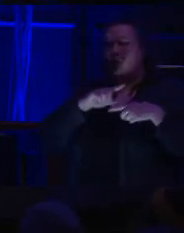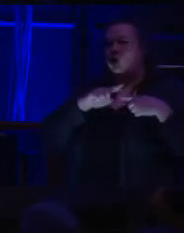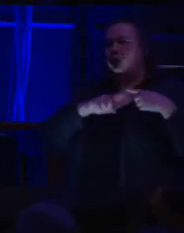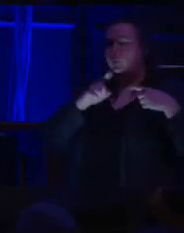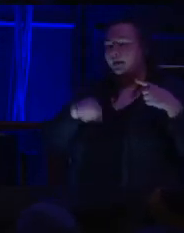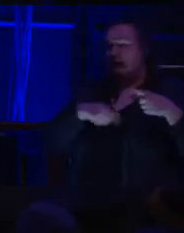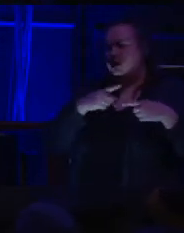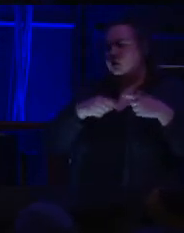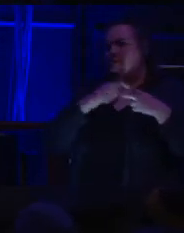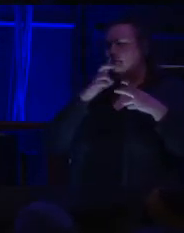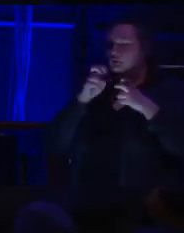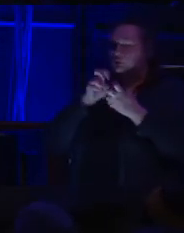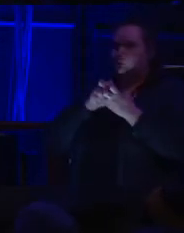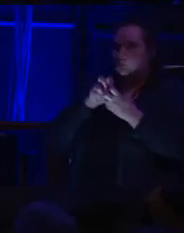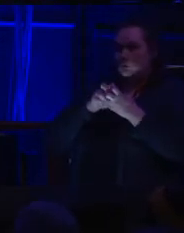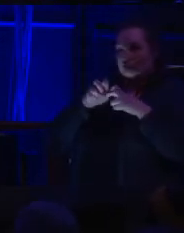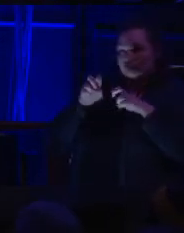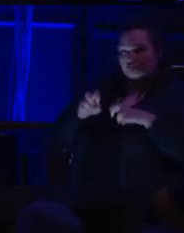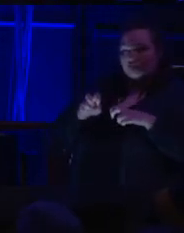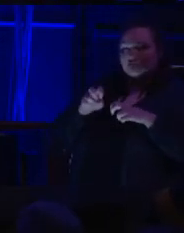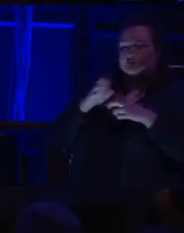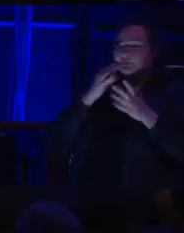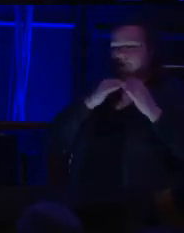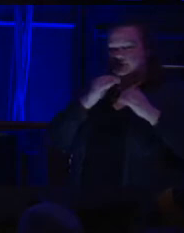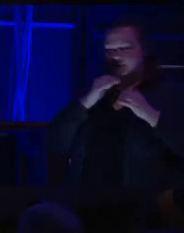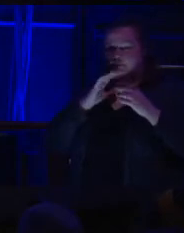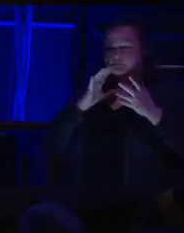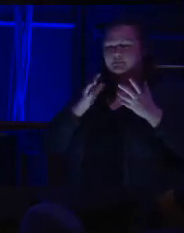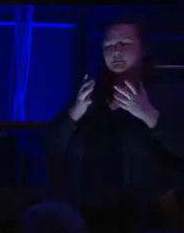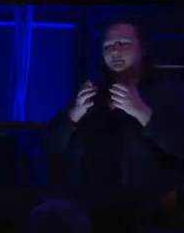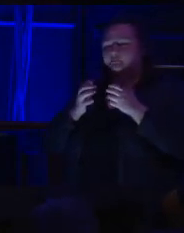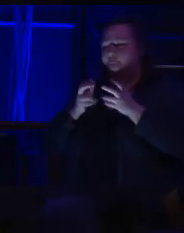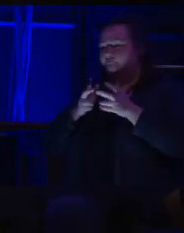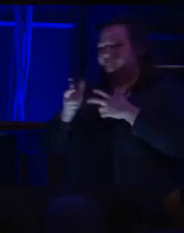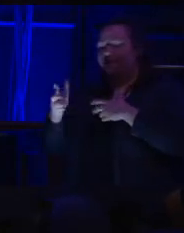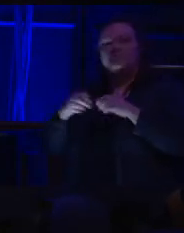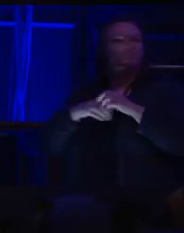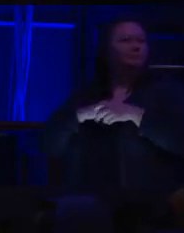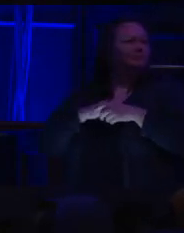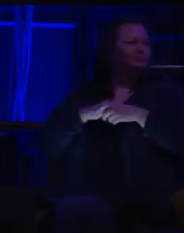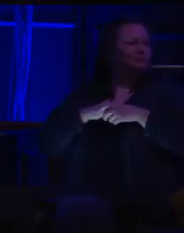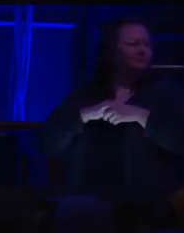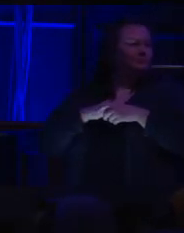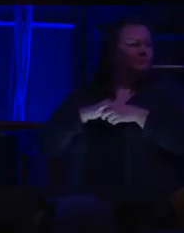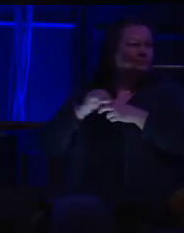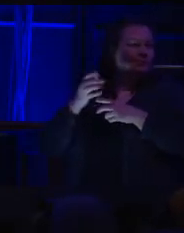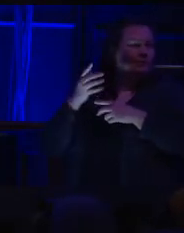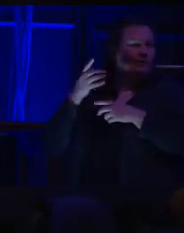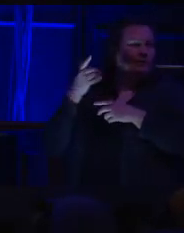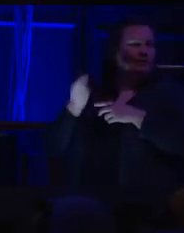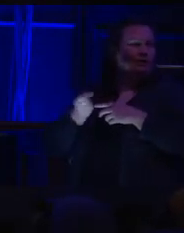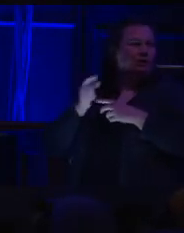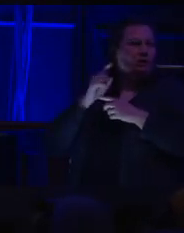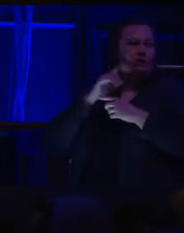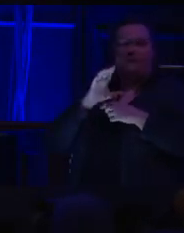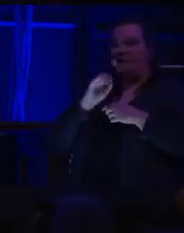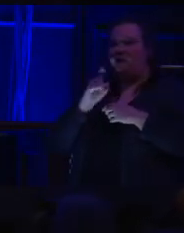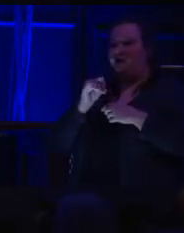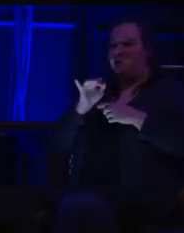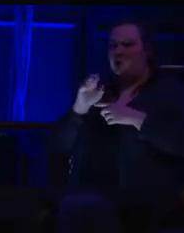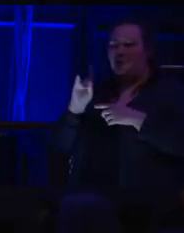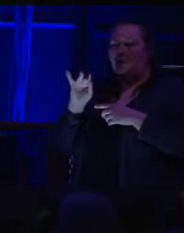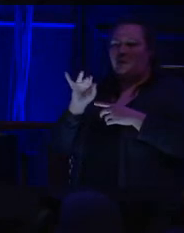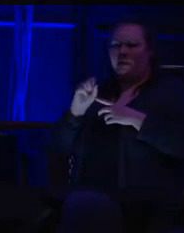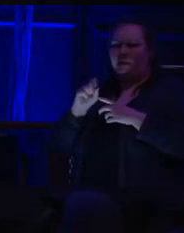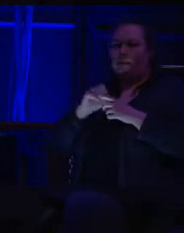brazen squirrels fattened by acorns and a passerby's generous hand. There go the compost bins and the